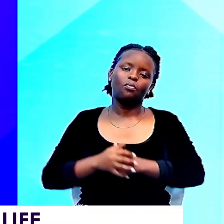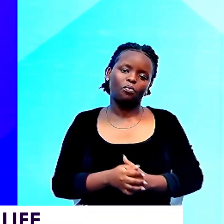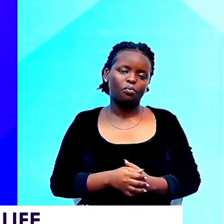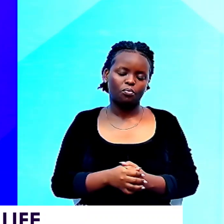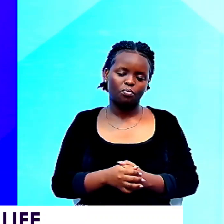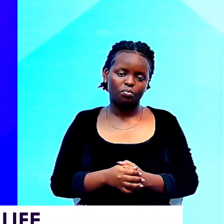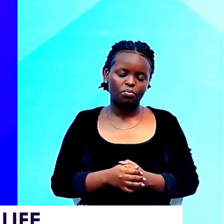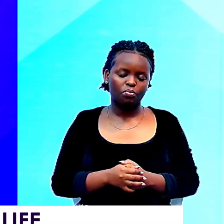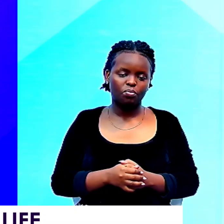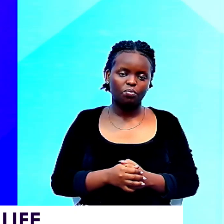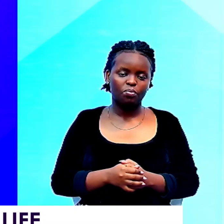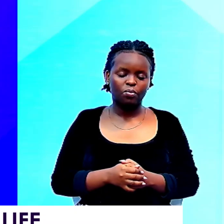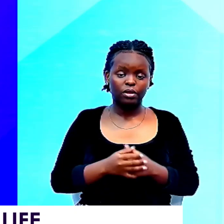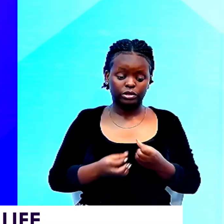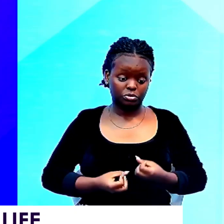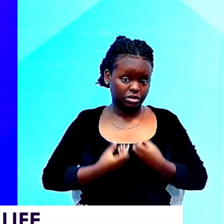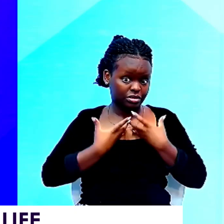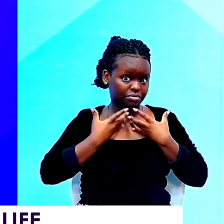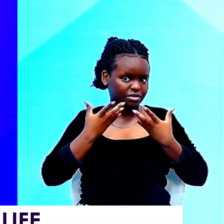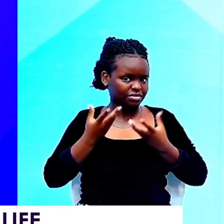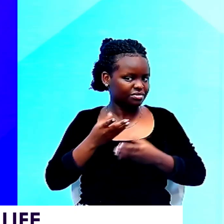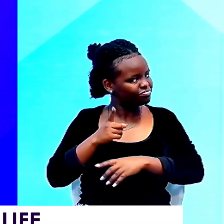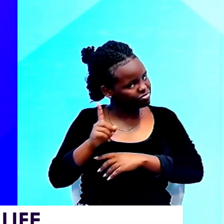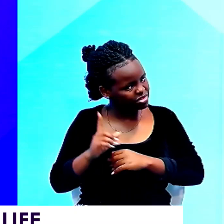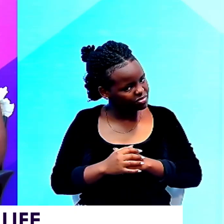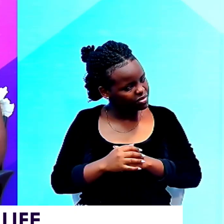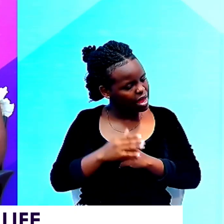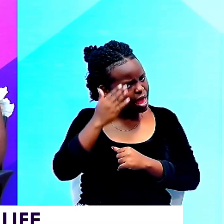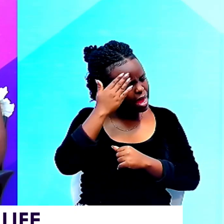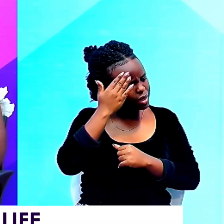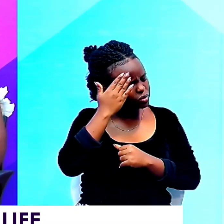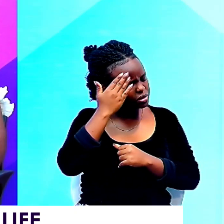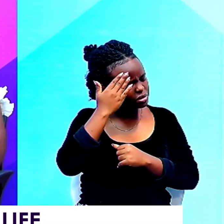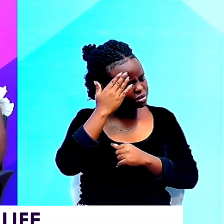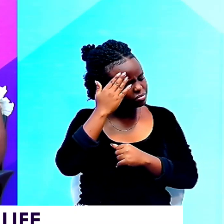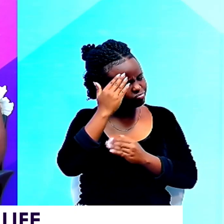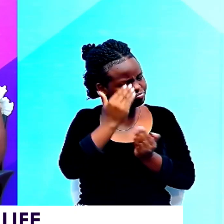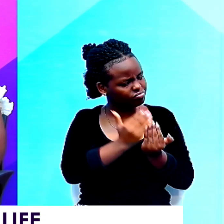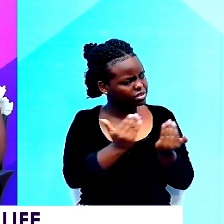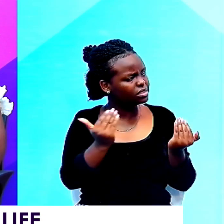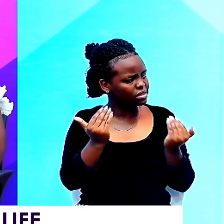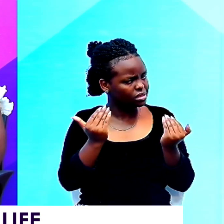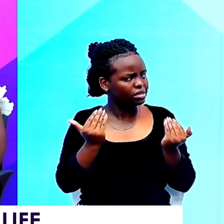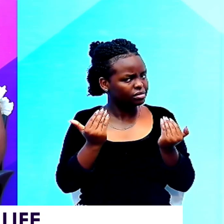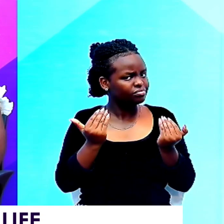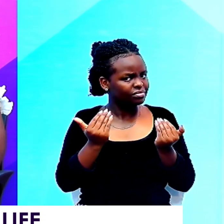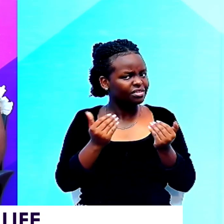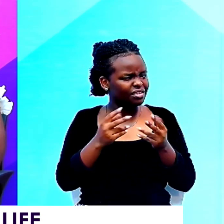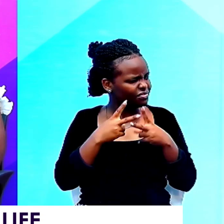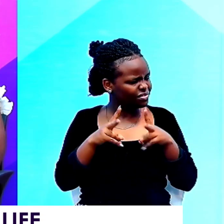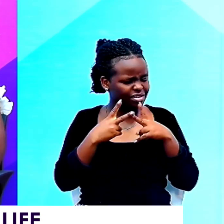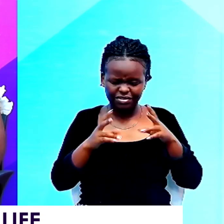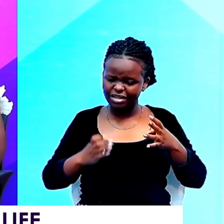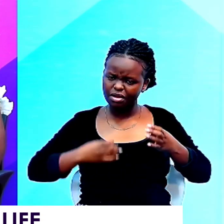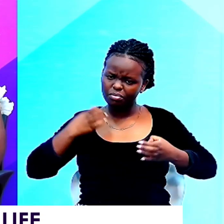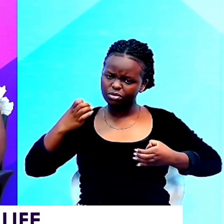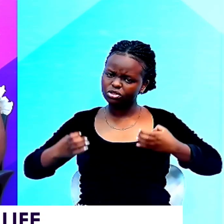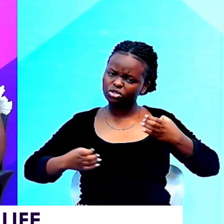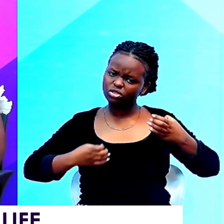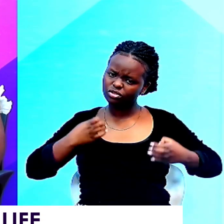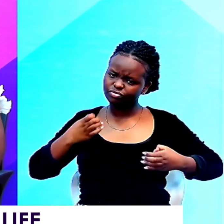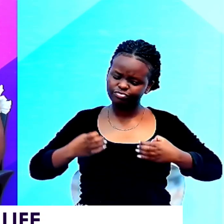out their grievances. I noticed that children actually are very emotional.